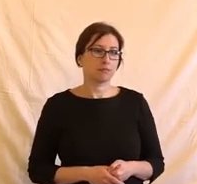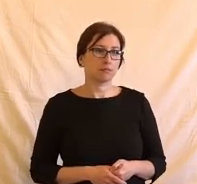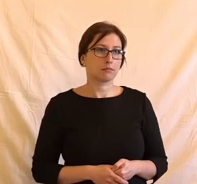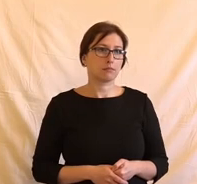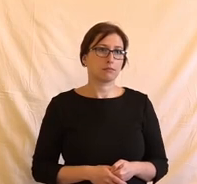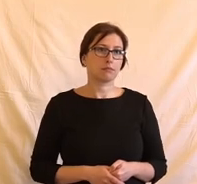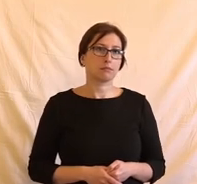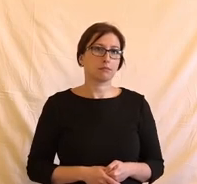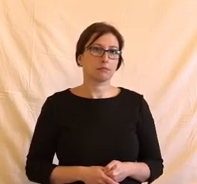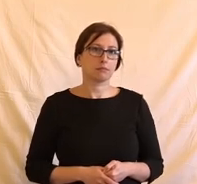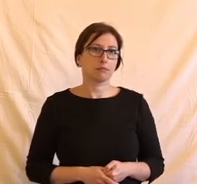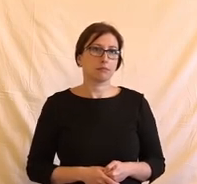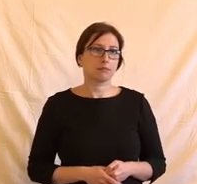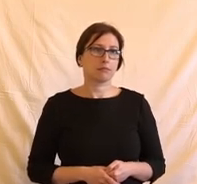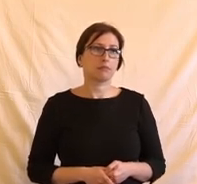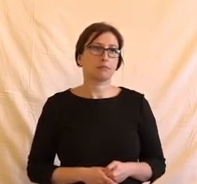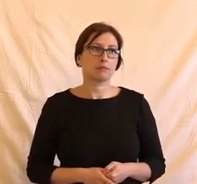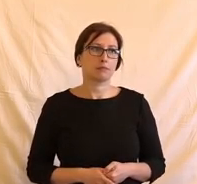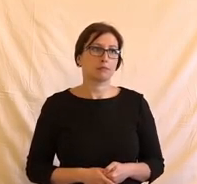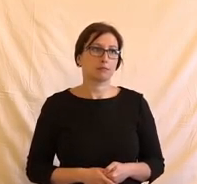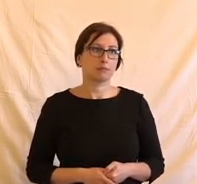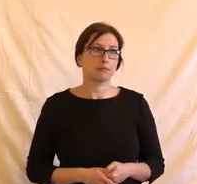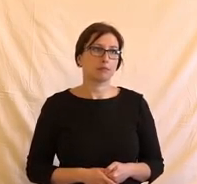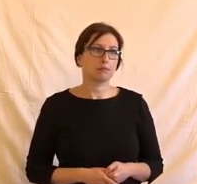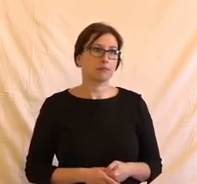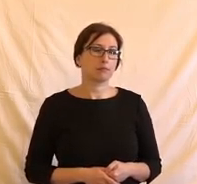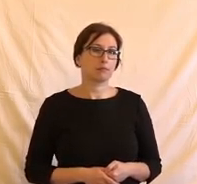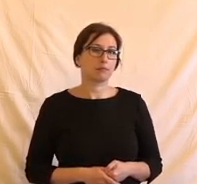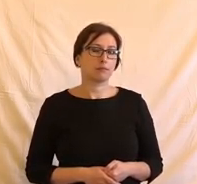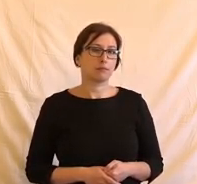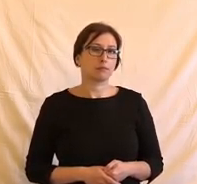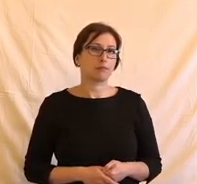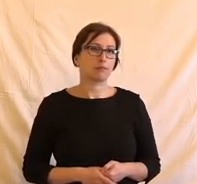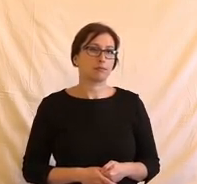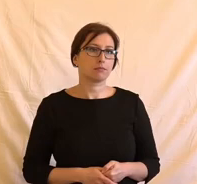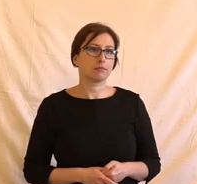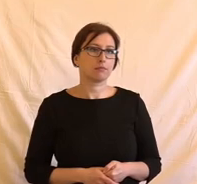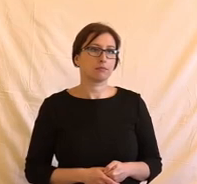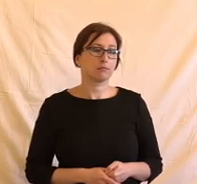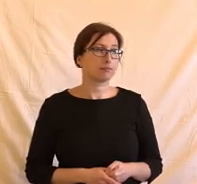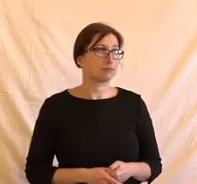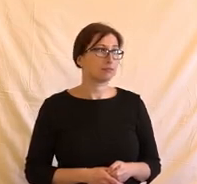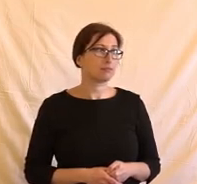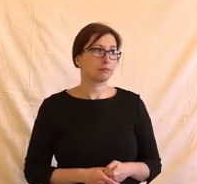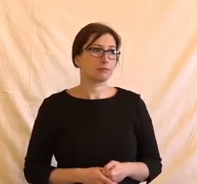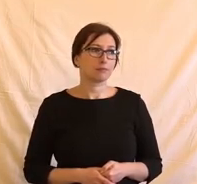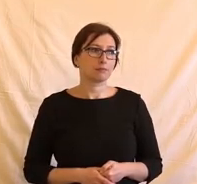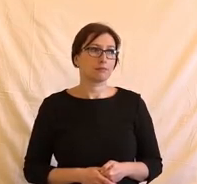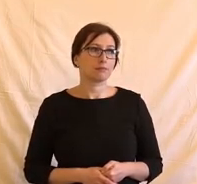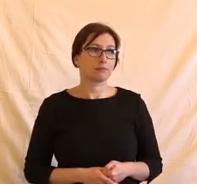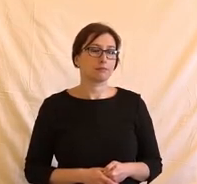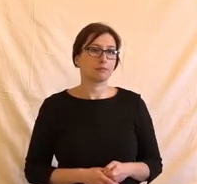tender. And there was a silver lining to this story. I got free drinks for the rest of the evening. So I